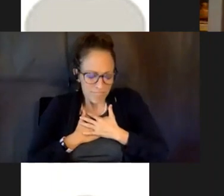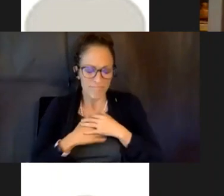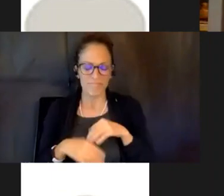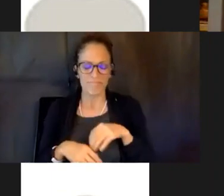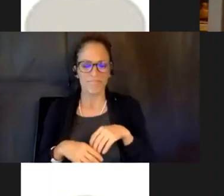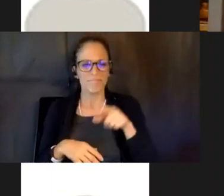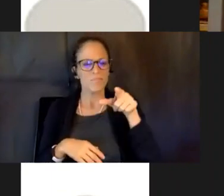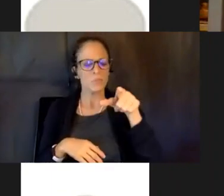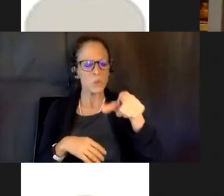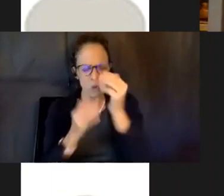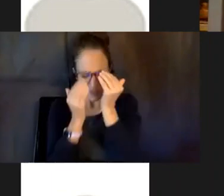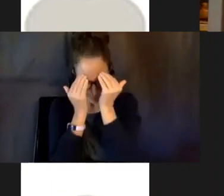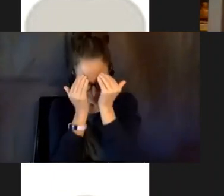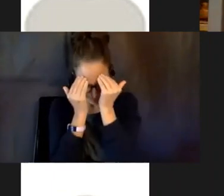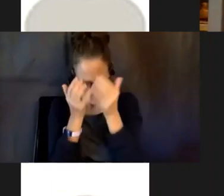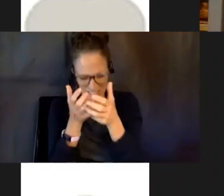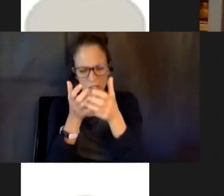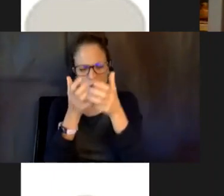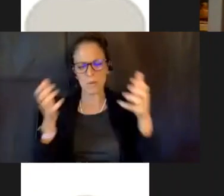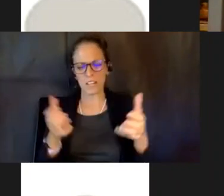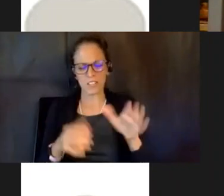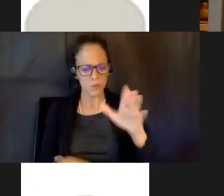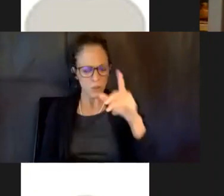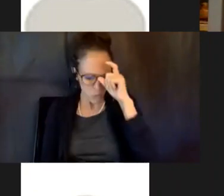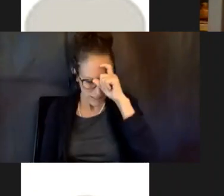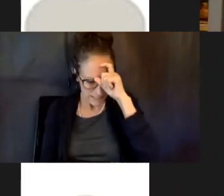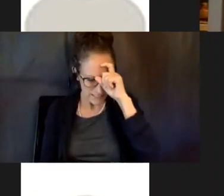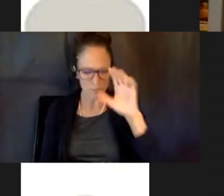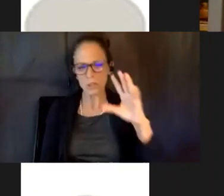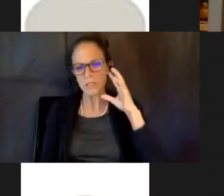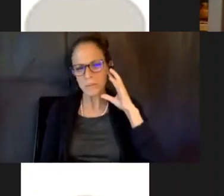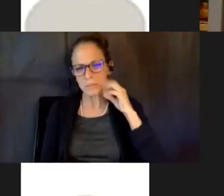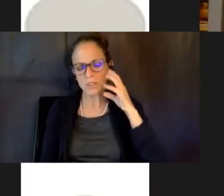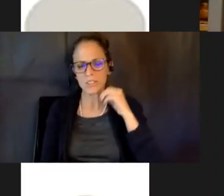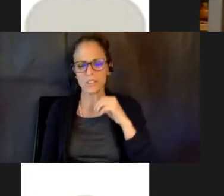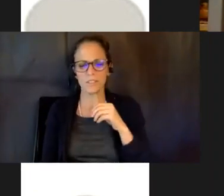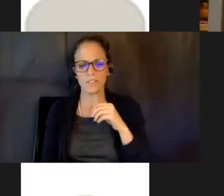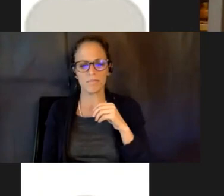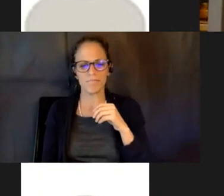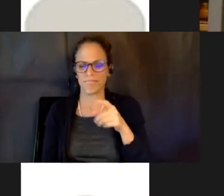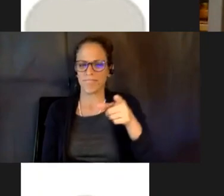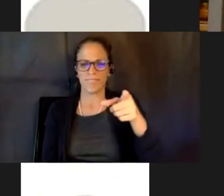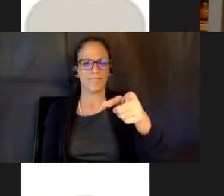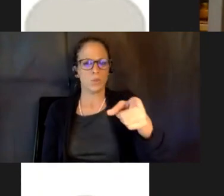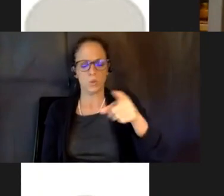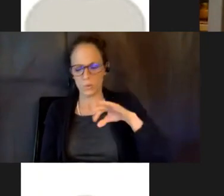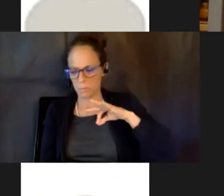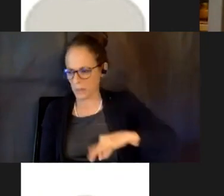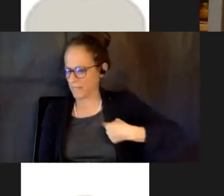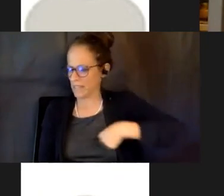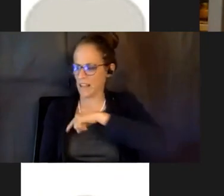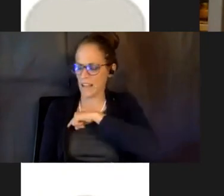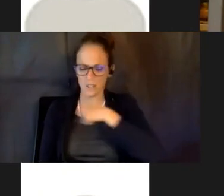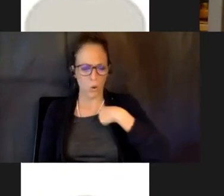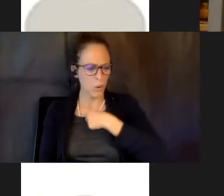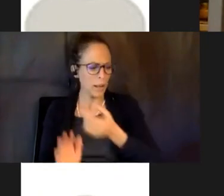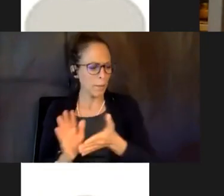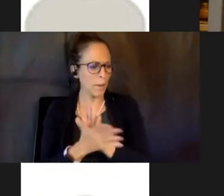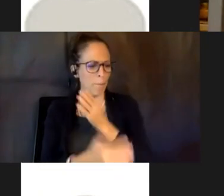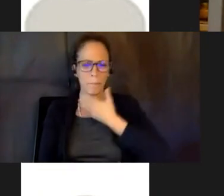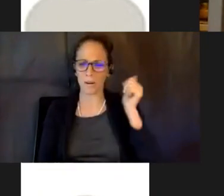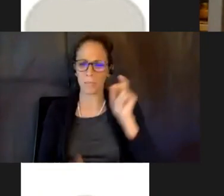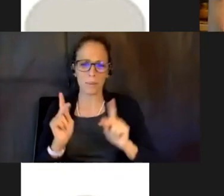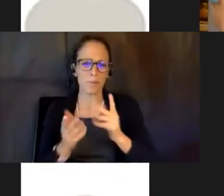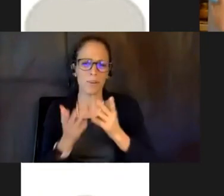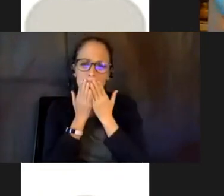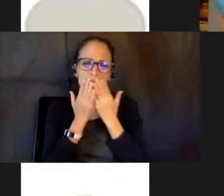am sure we are all better people for having engaged in this experience this afternoon. I am so happy.